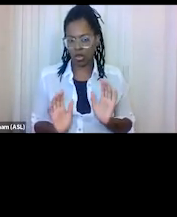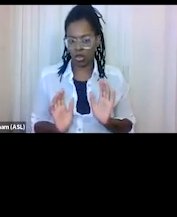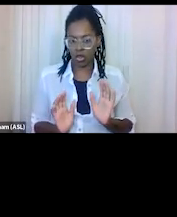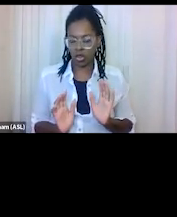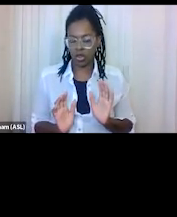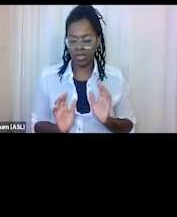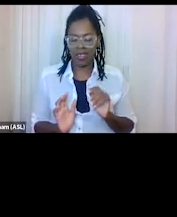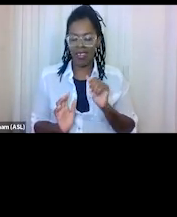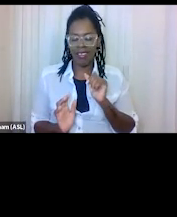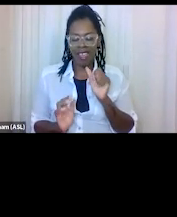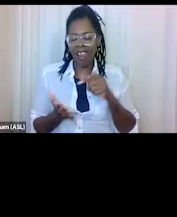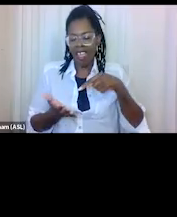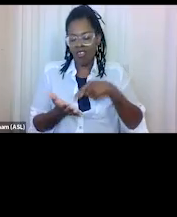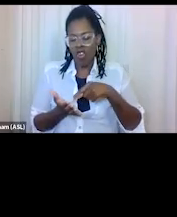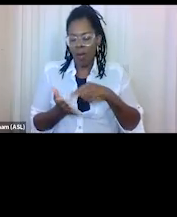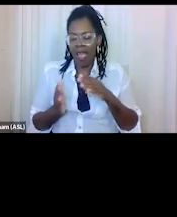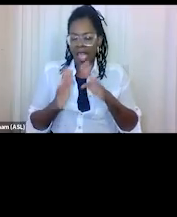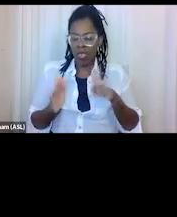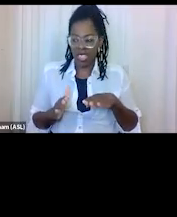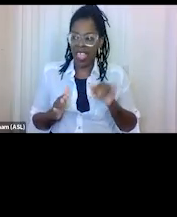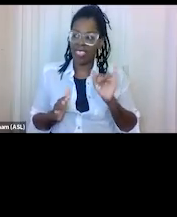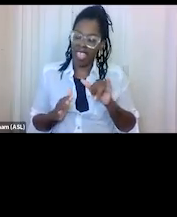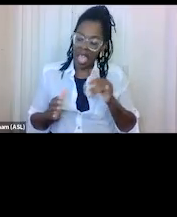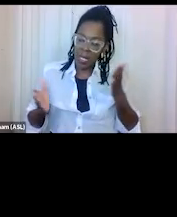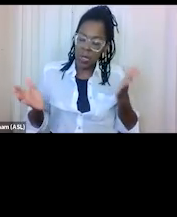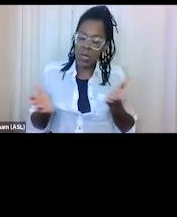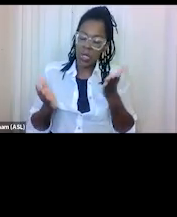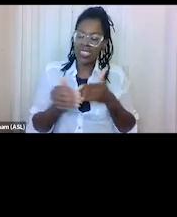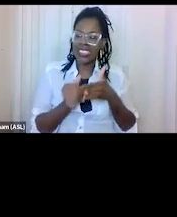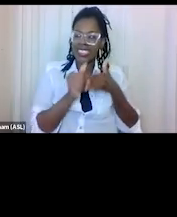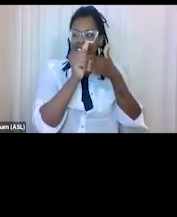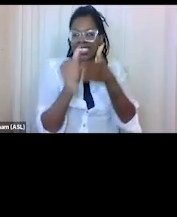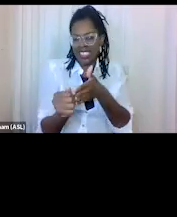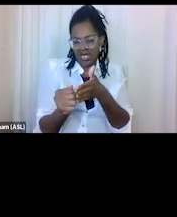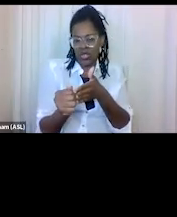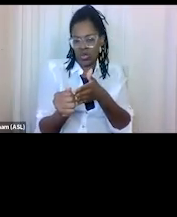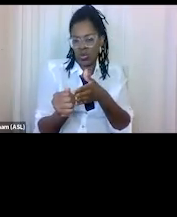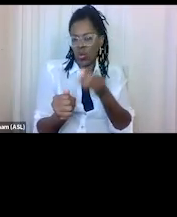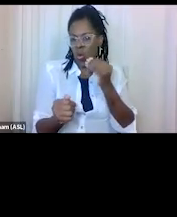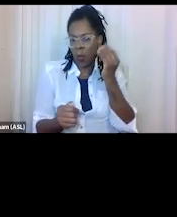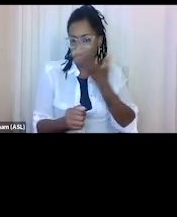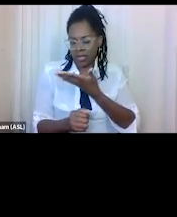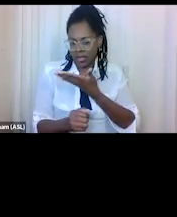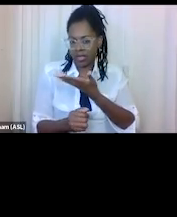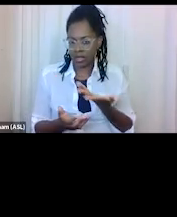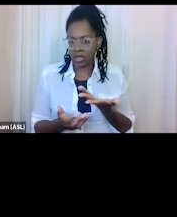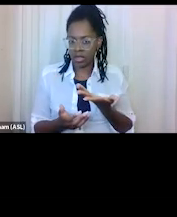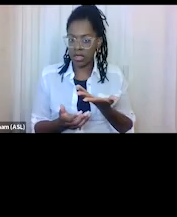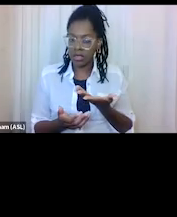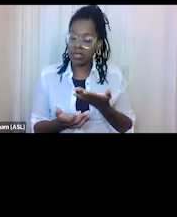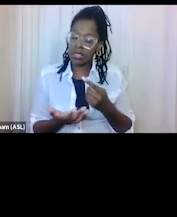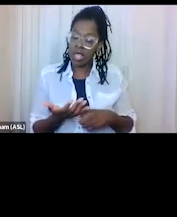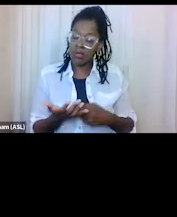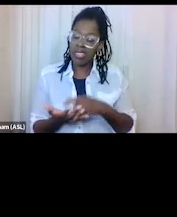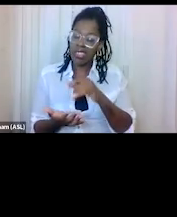that are driving substance use. Of course, there are some folks that, their substance use is a major factor that accounts for their homelessness, but